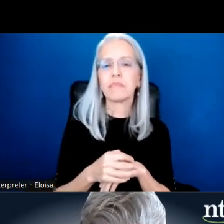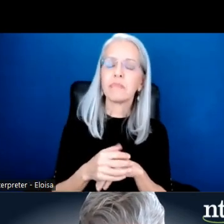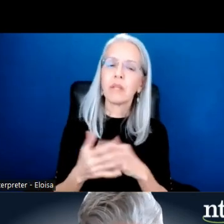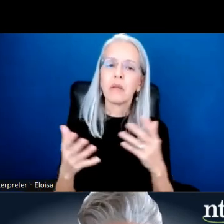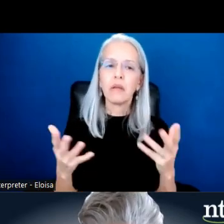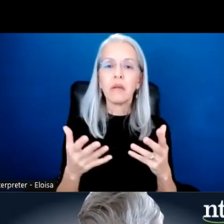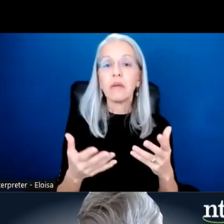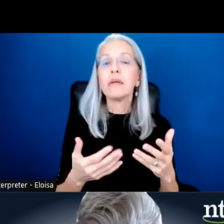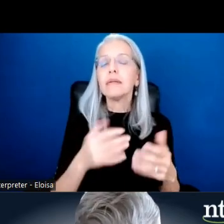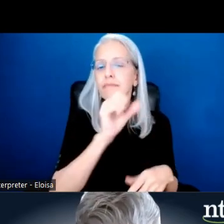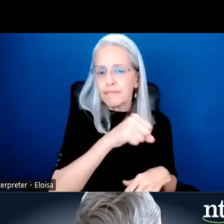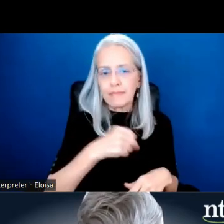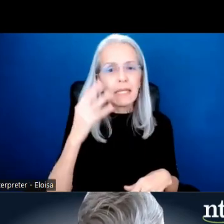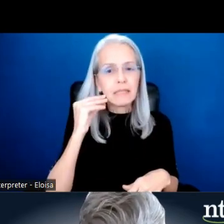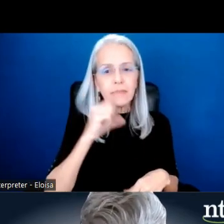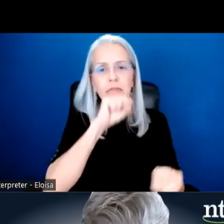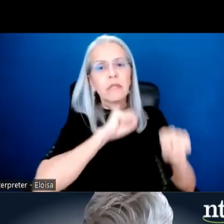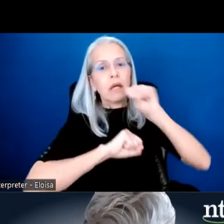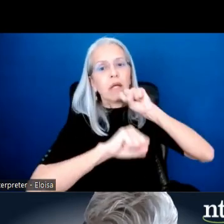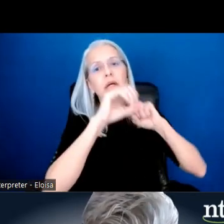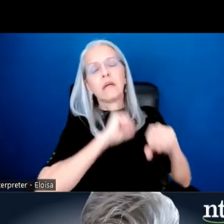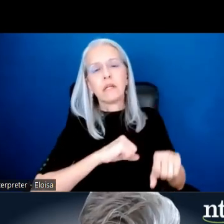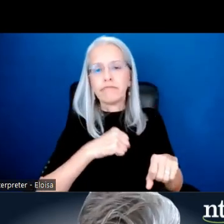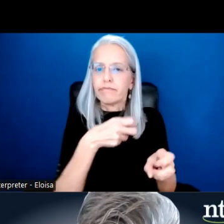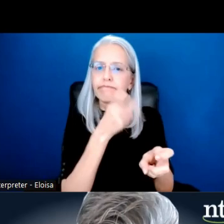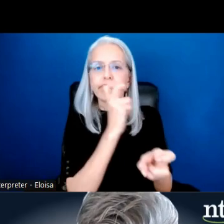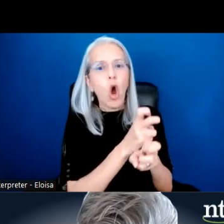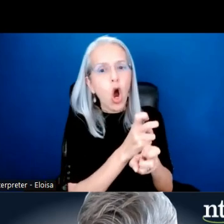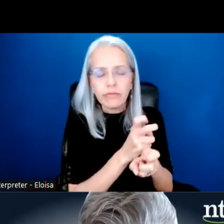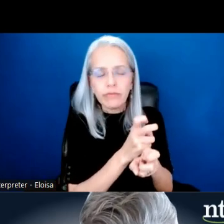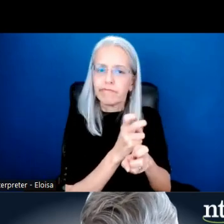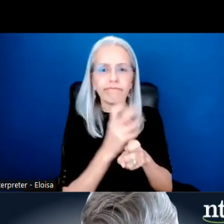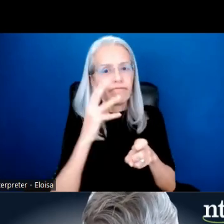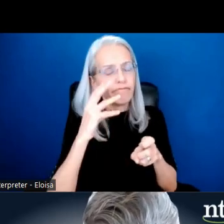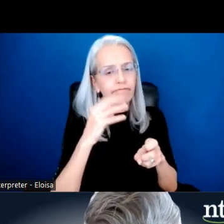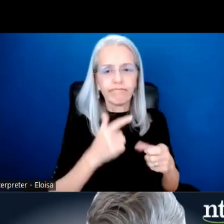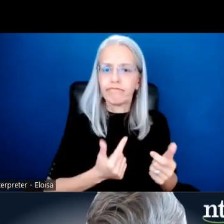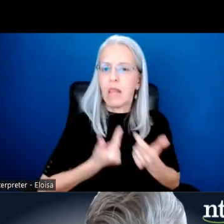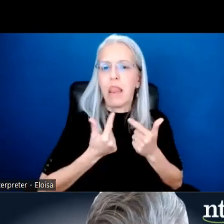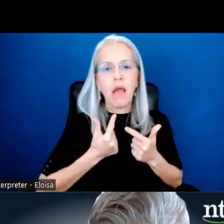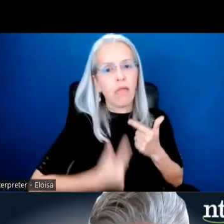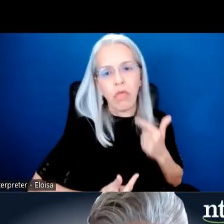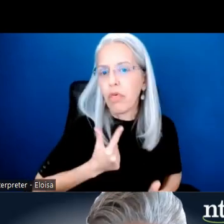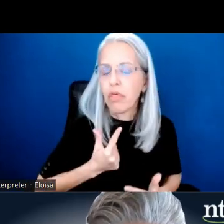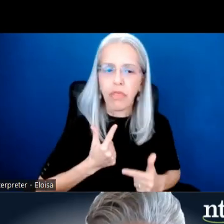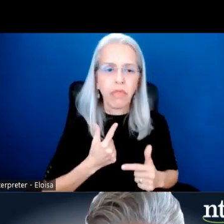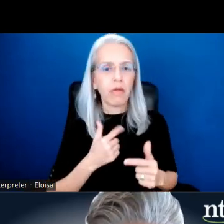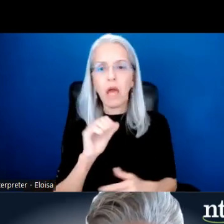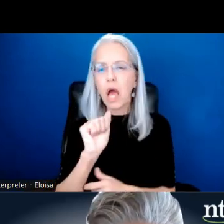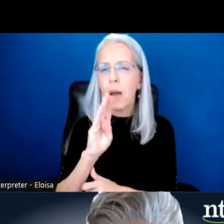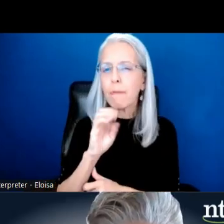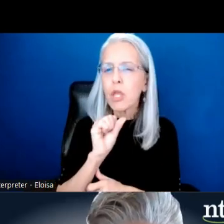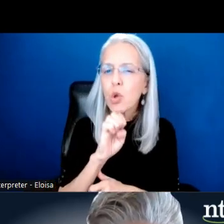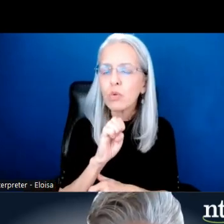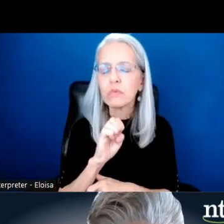real hardships, if there's been a lot of trauma, again, as Edna mentioned, abuse and neglect, there still is that feeling